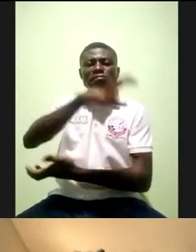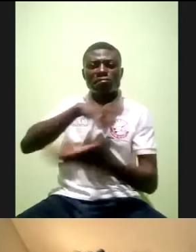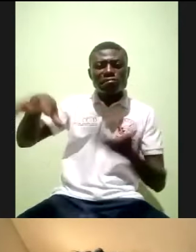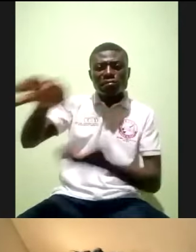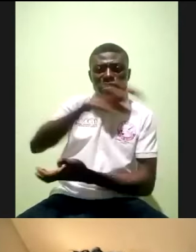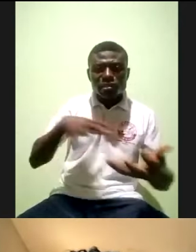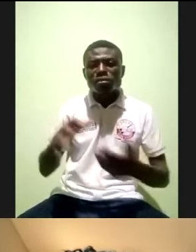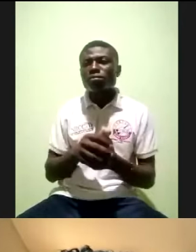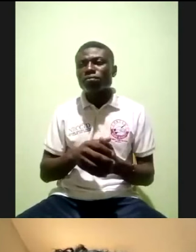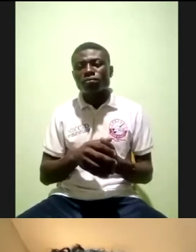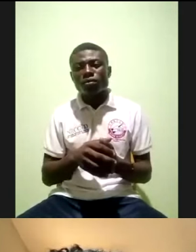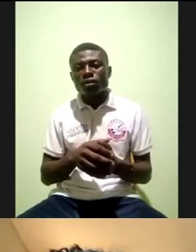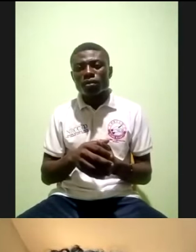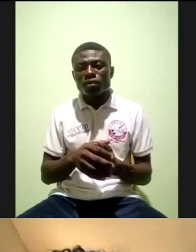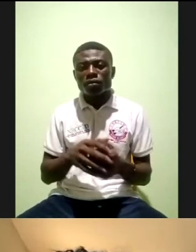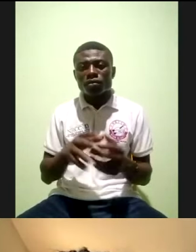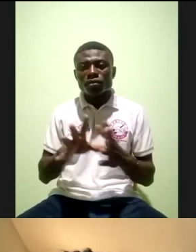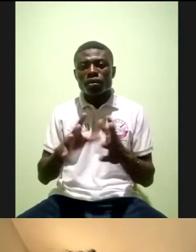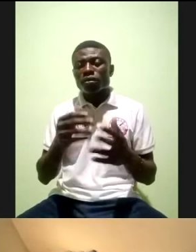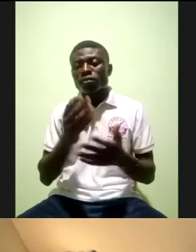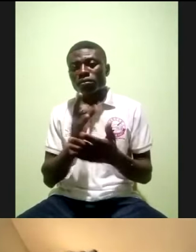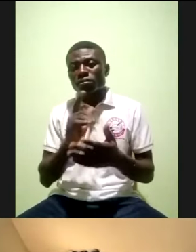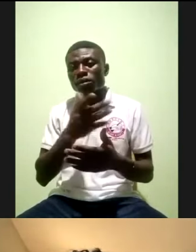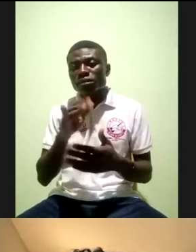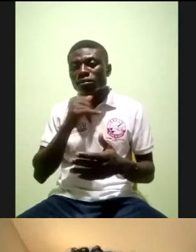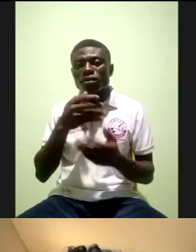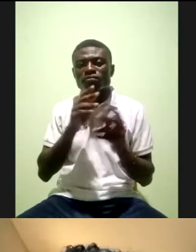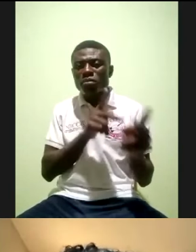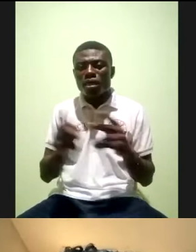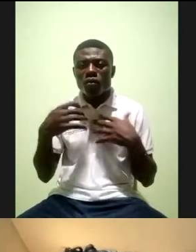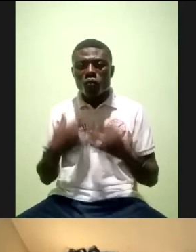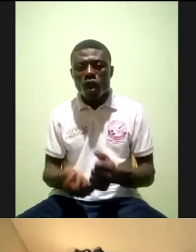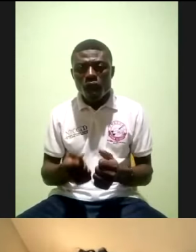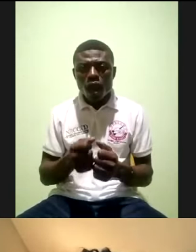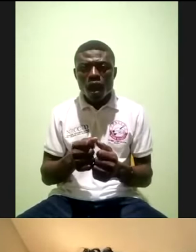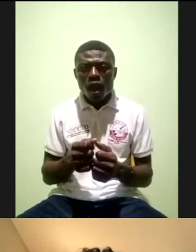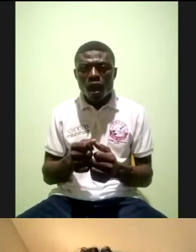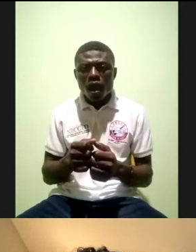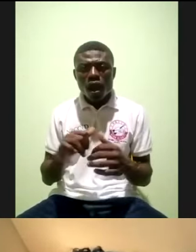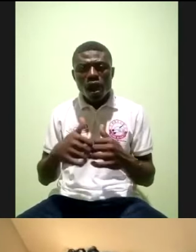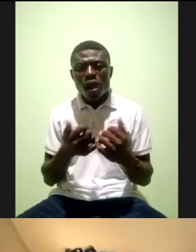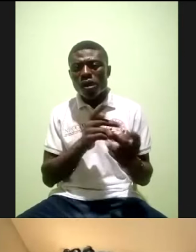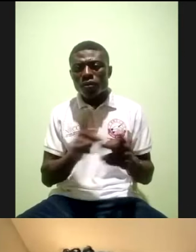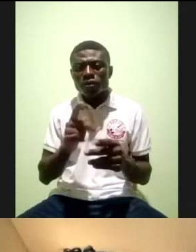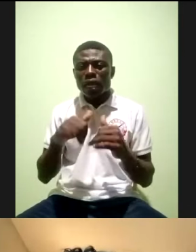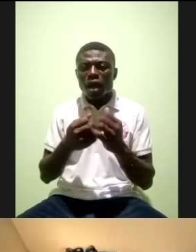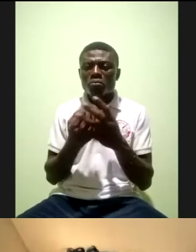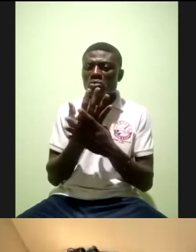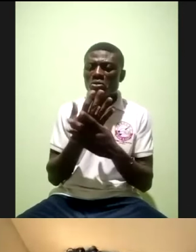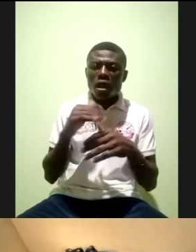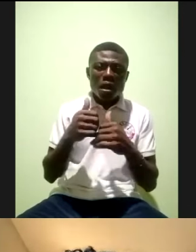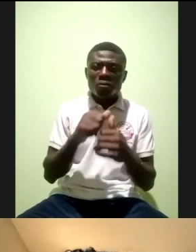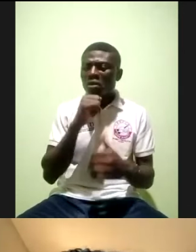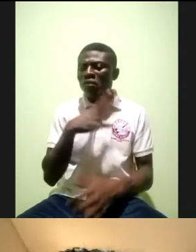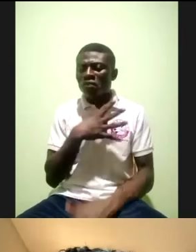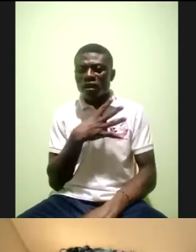and their backpacks may not be organized. Their own grooming skills are also not so well